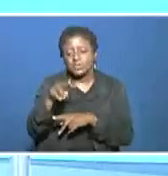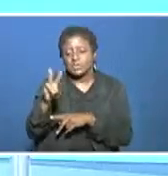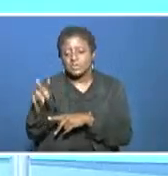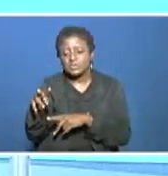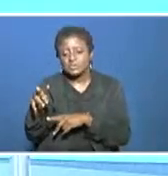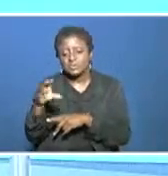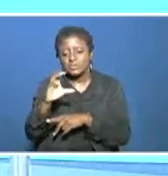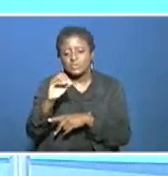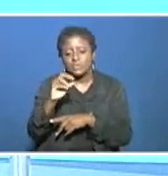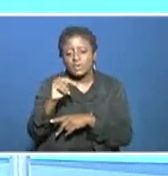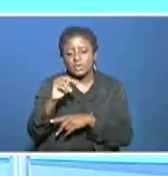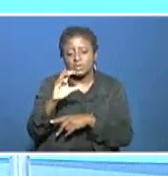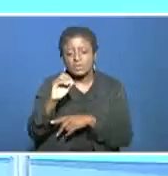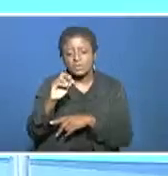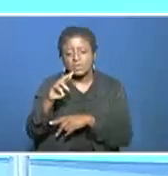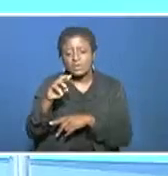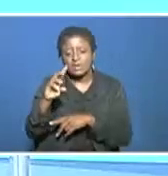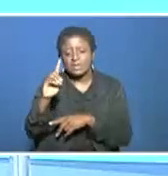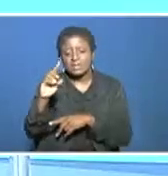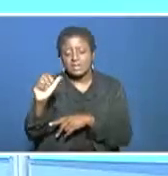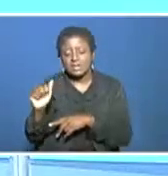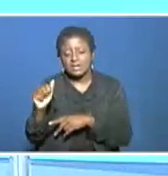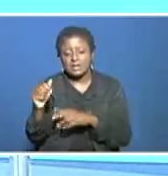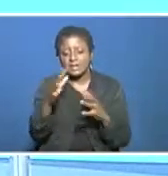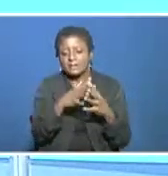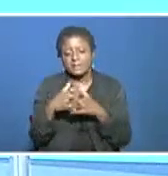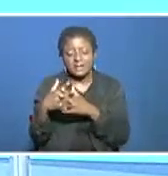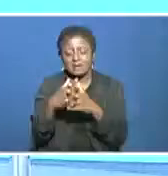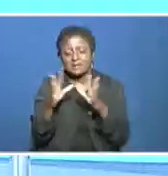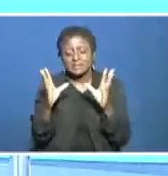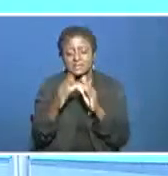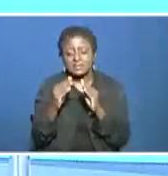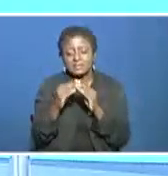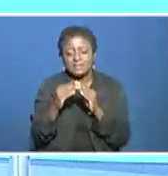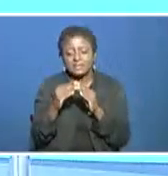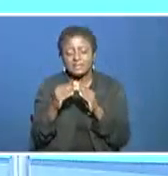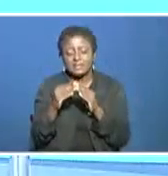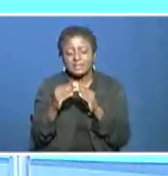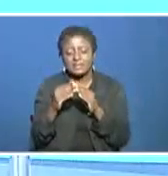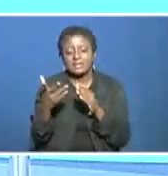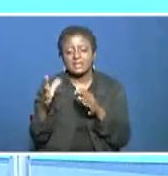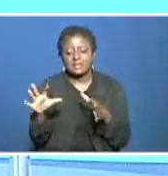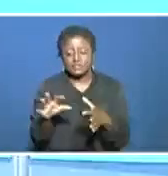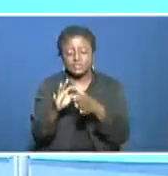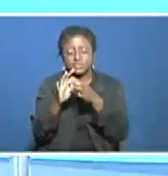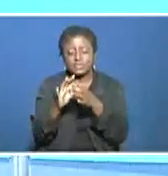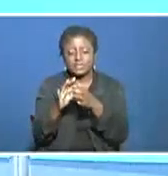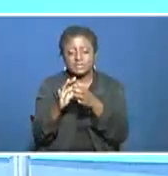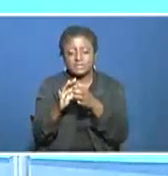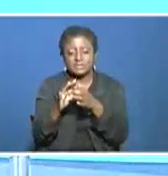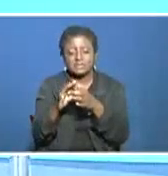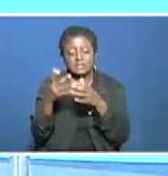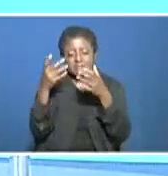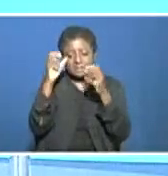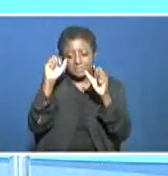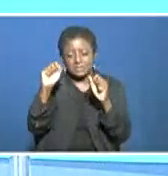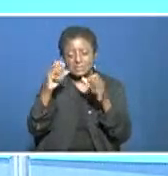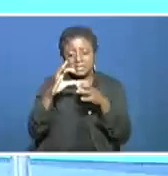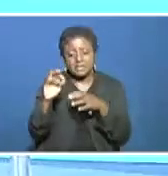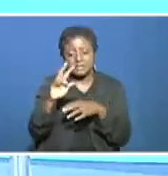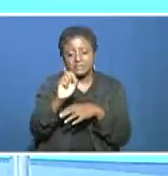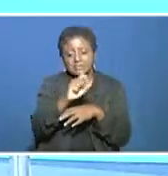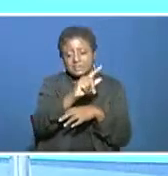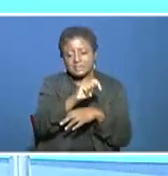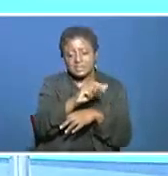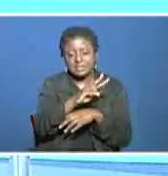in Miami, Florida this afternoon. Prime Minister Davis joined Prime Minister of St. Vincent and the Grenadines, the Honorable Ralph Gonsalves, in a